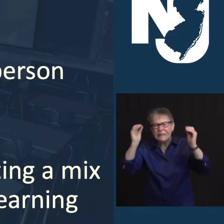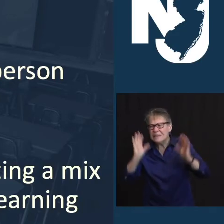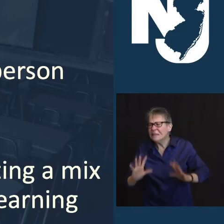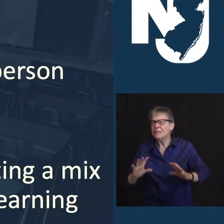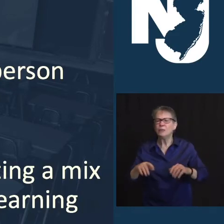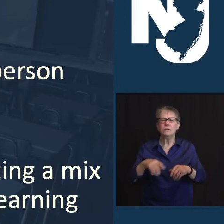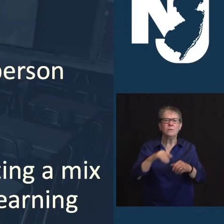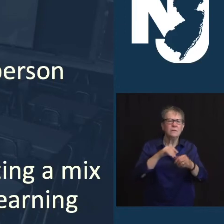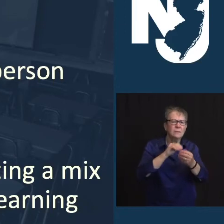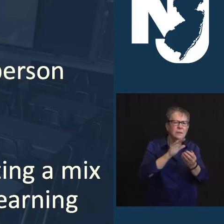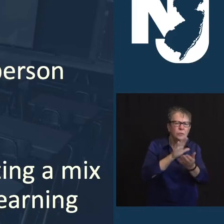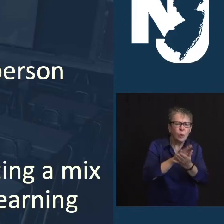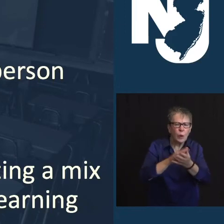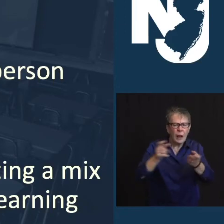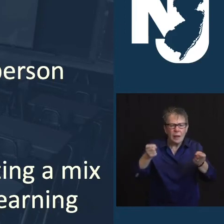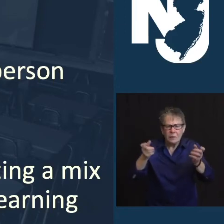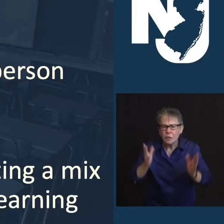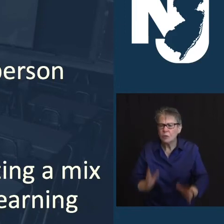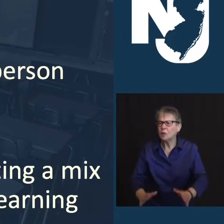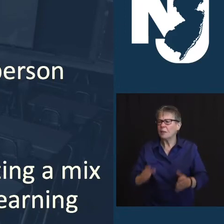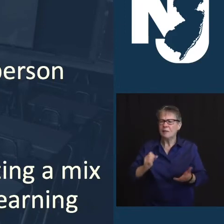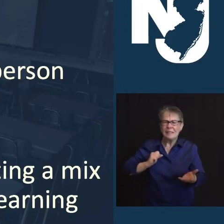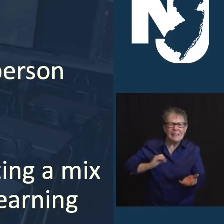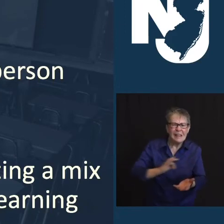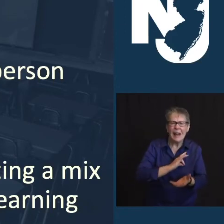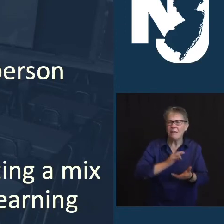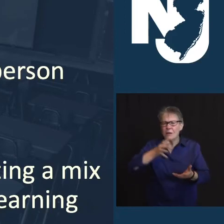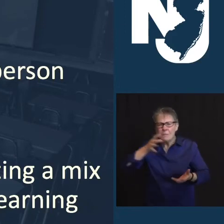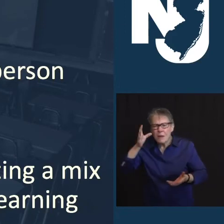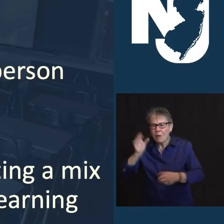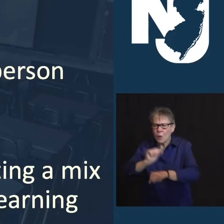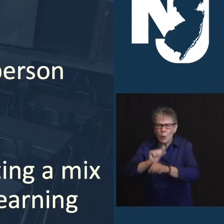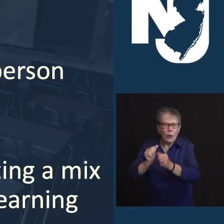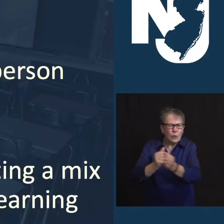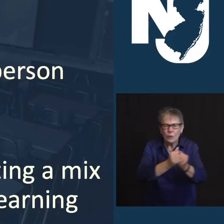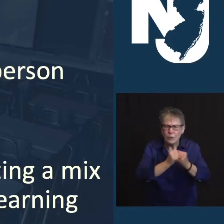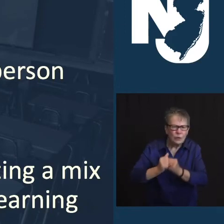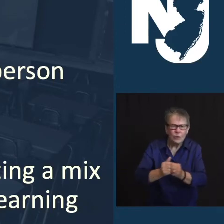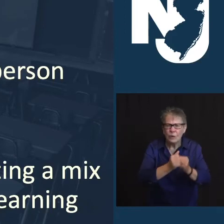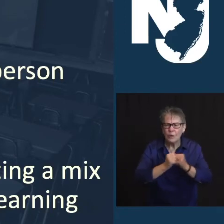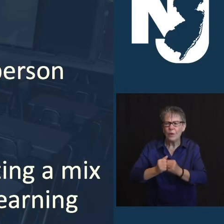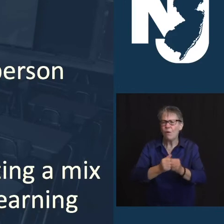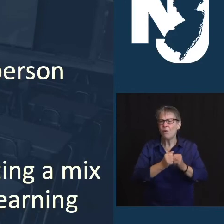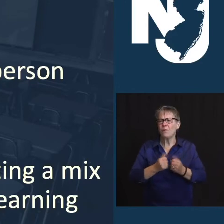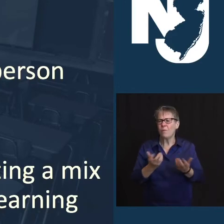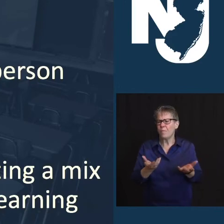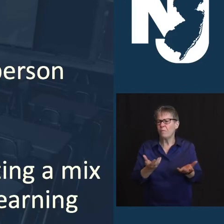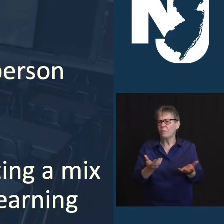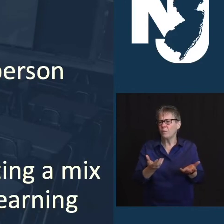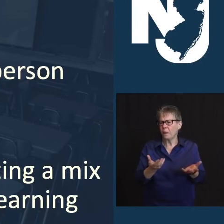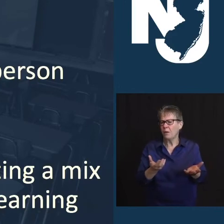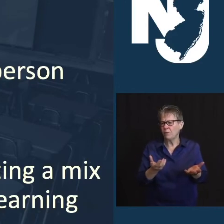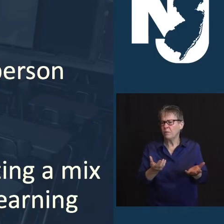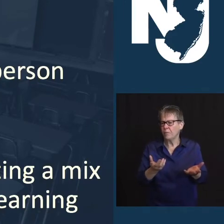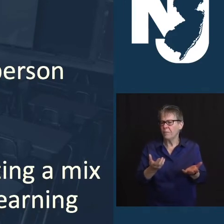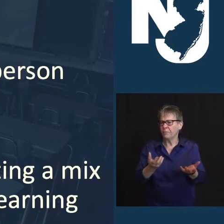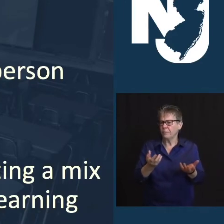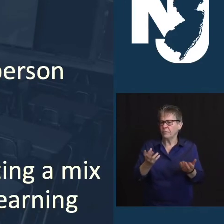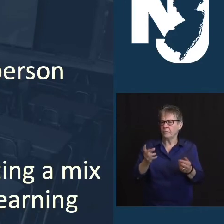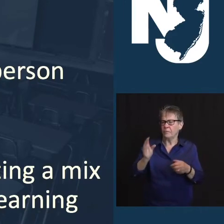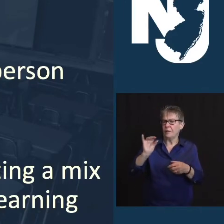communities. And again, I want to thank Acting Commissioner of Education, Dr. Angelica Allen McMillan and her team at the department, and